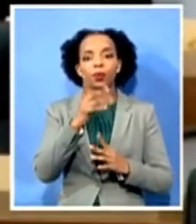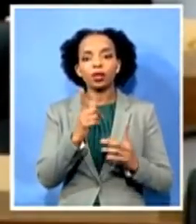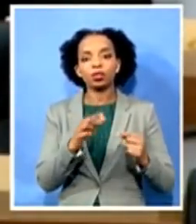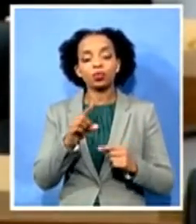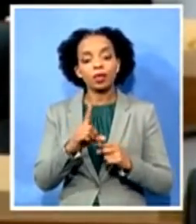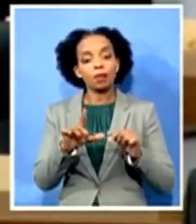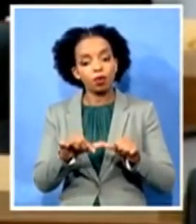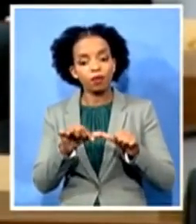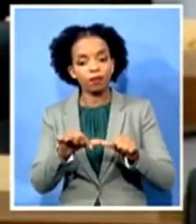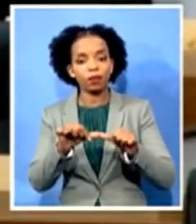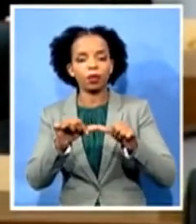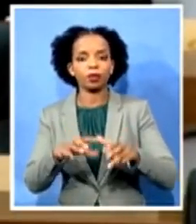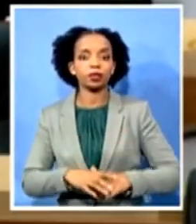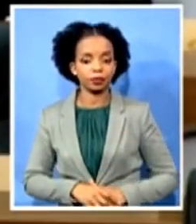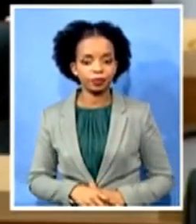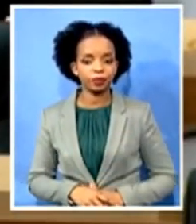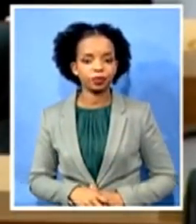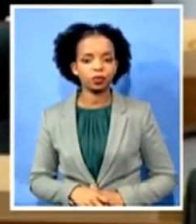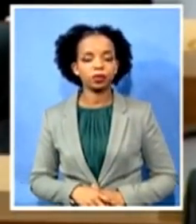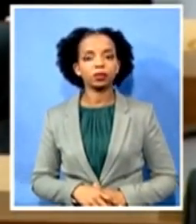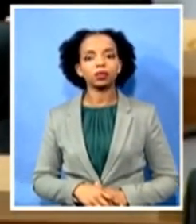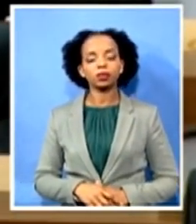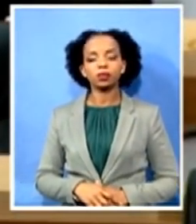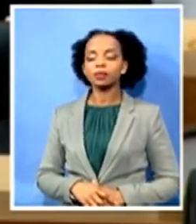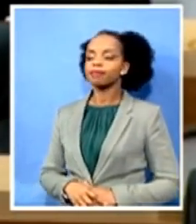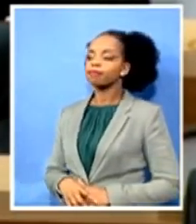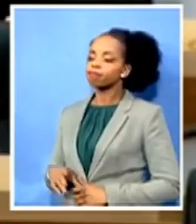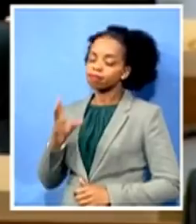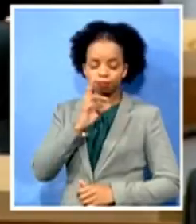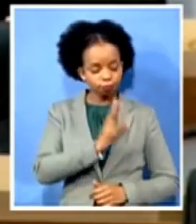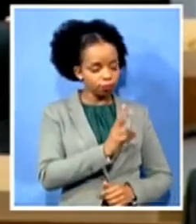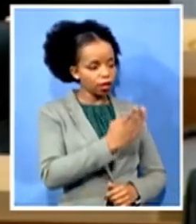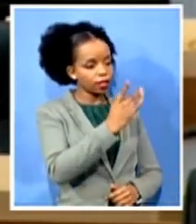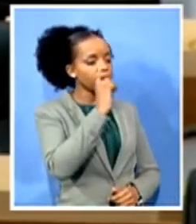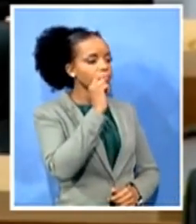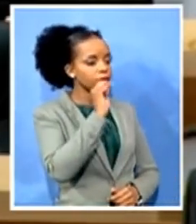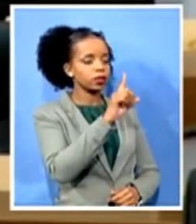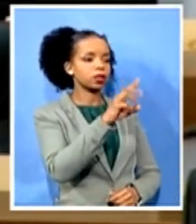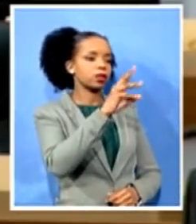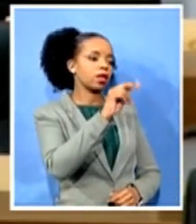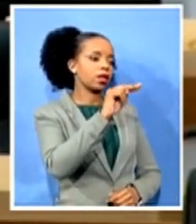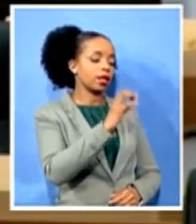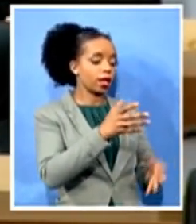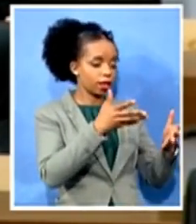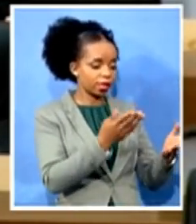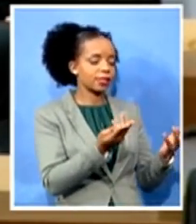Mr. Zwane, this is a new database. It's Yes. being created after a tender process has been